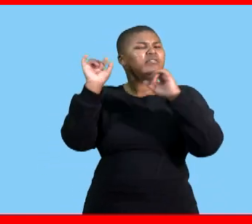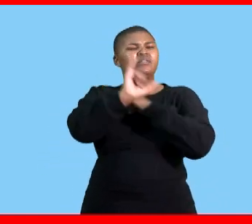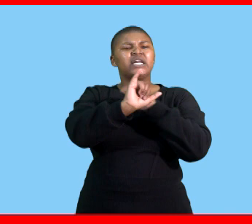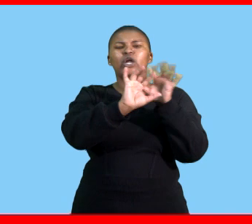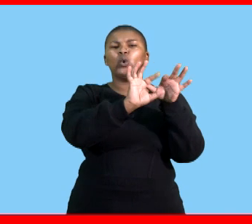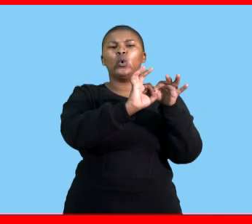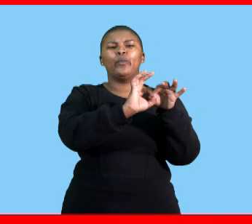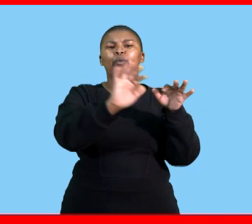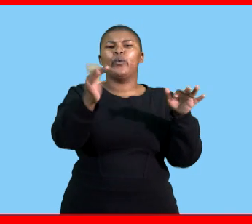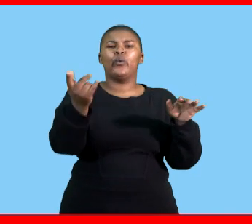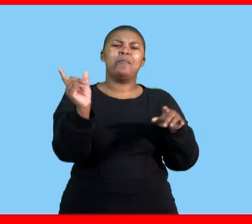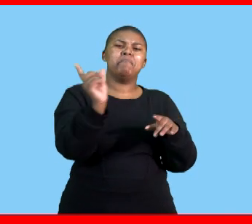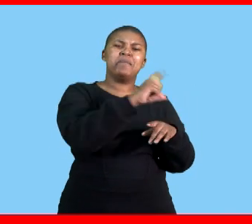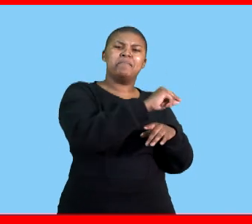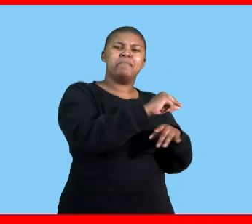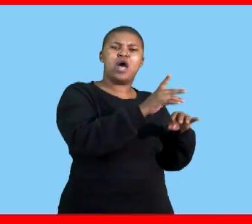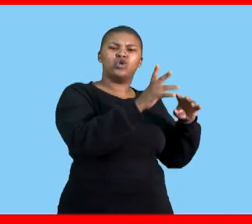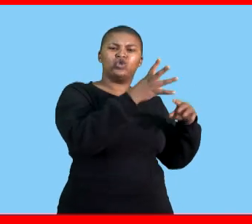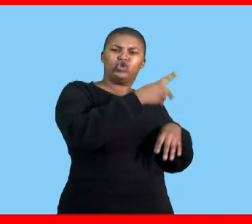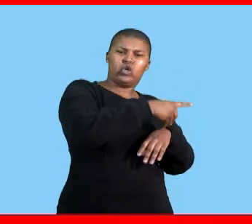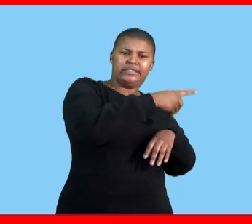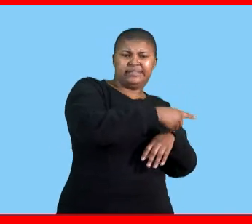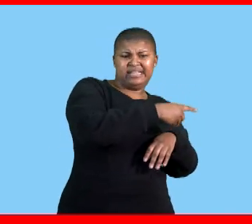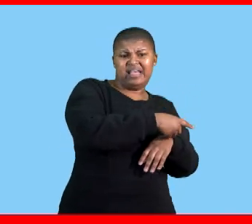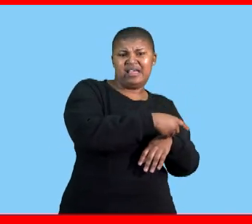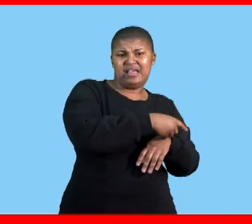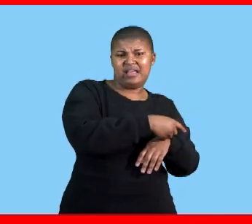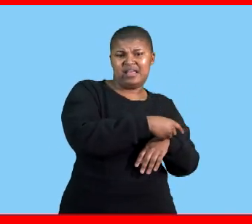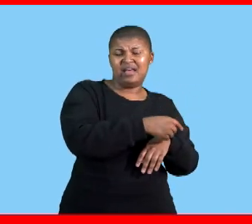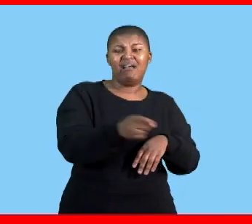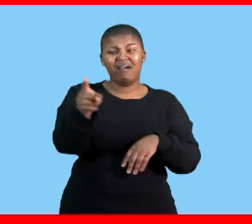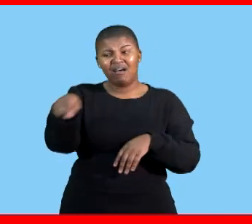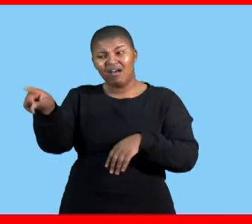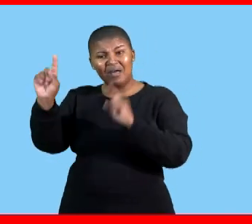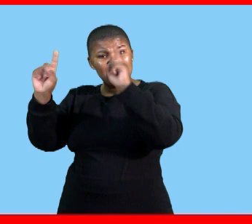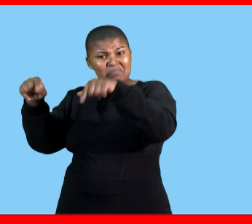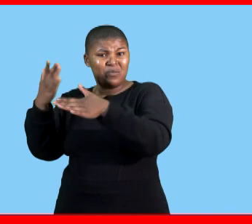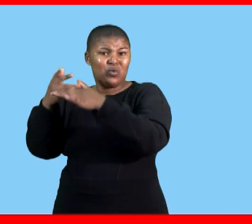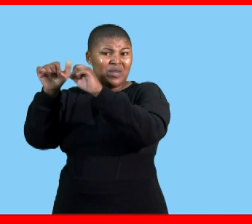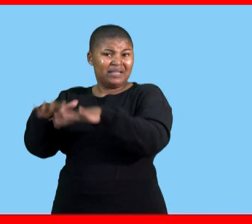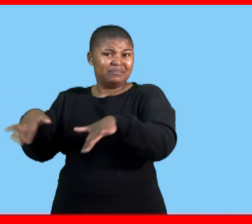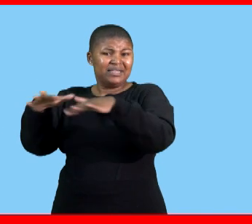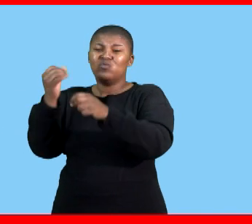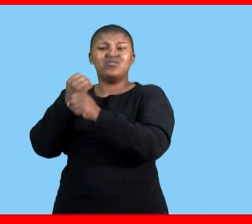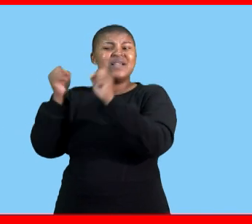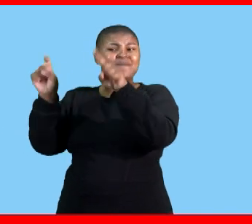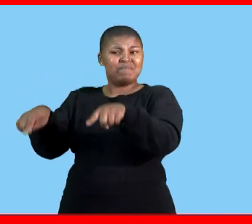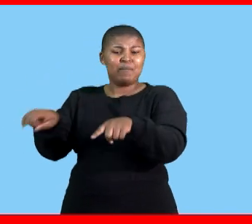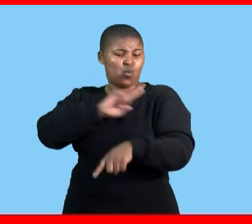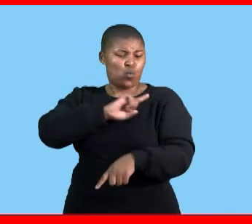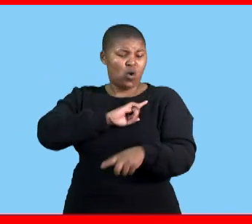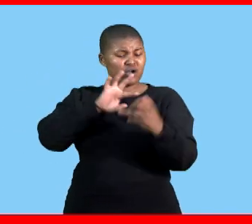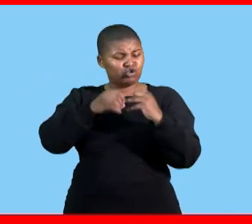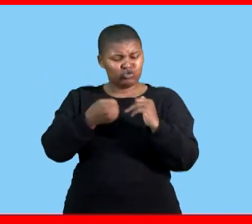if I am stressed, I am more likely to miss work so that I stay at home and really look at what is it that I can